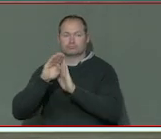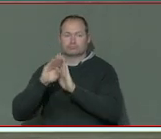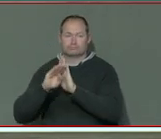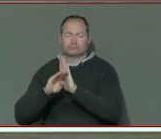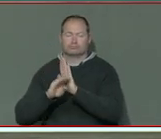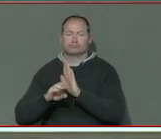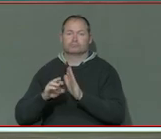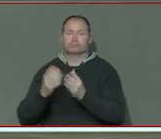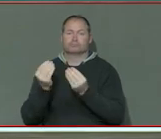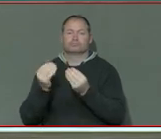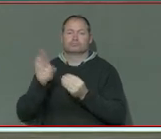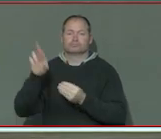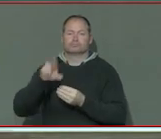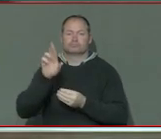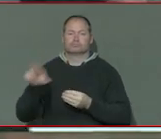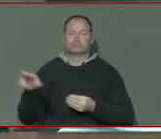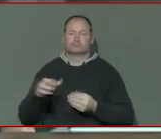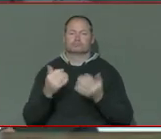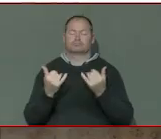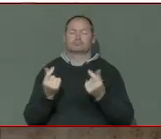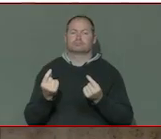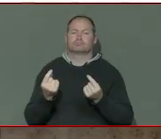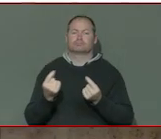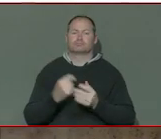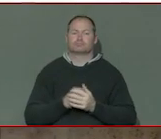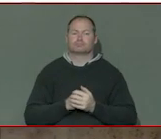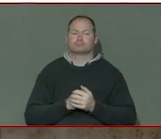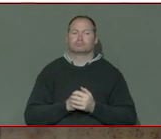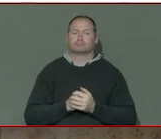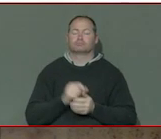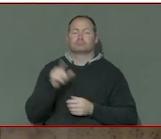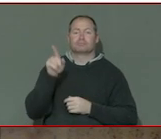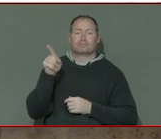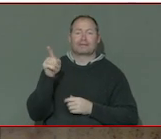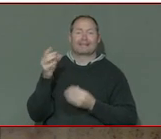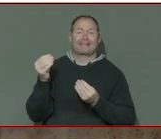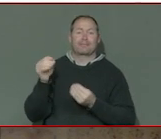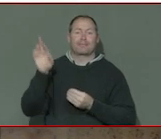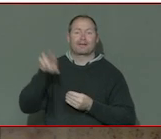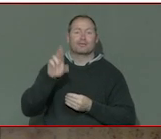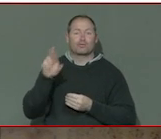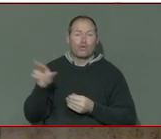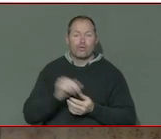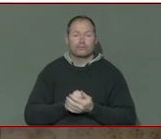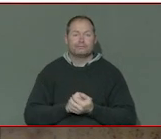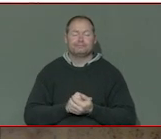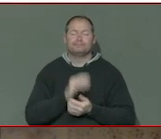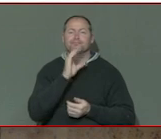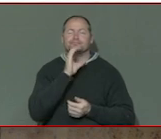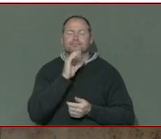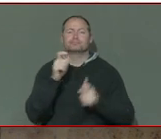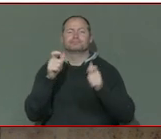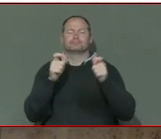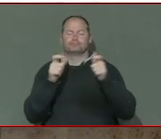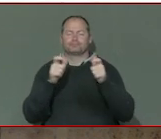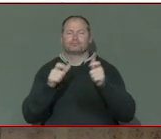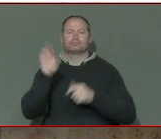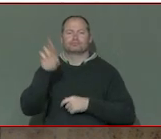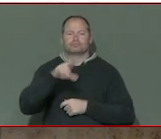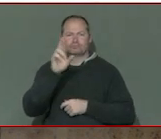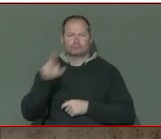instead of 3420. So what did we do? We entered that amount wrongly, so that means my control will be wrong and